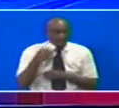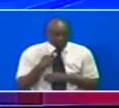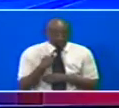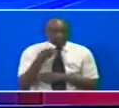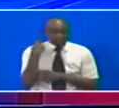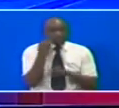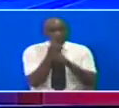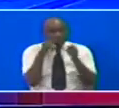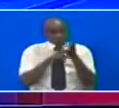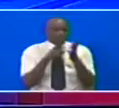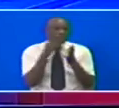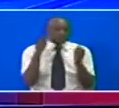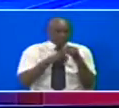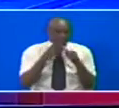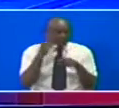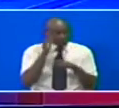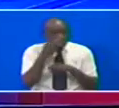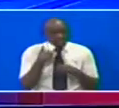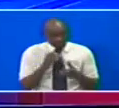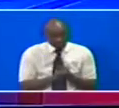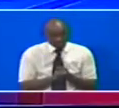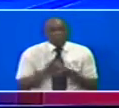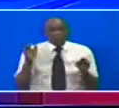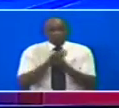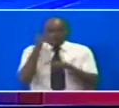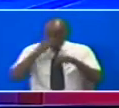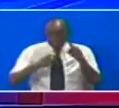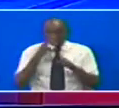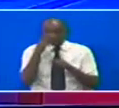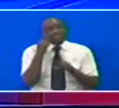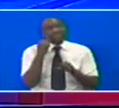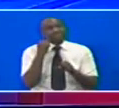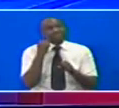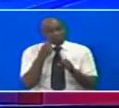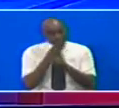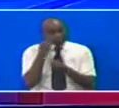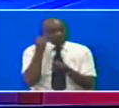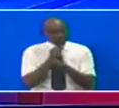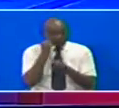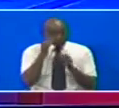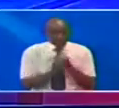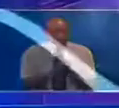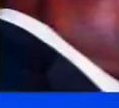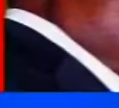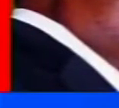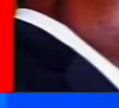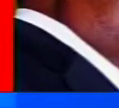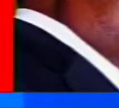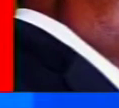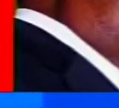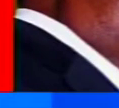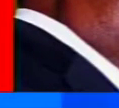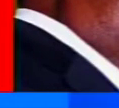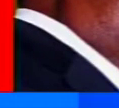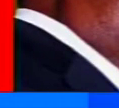11.7 billion shillings a year earlier for the full year to December 2016. According to the bank, the rise in profits was driven